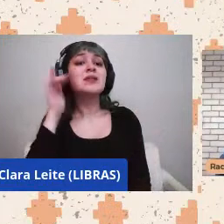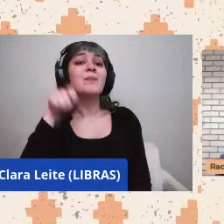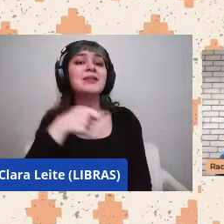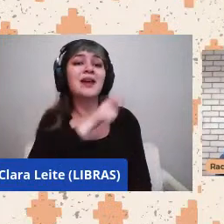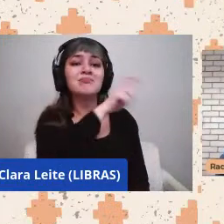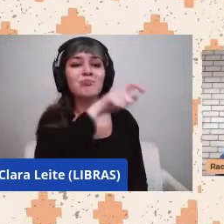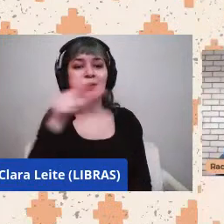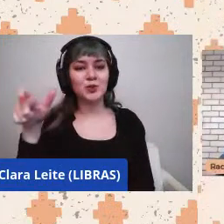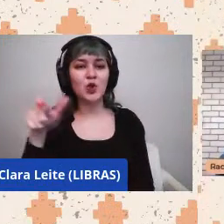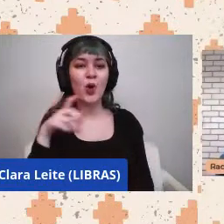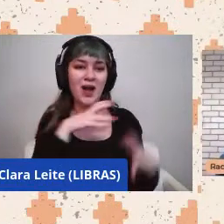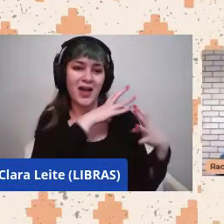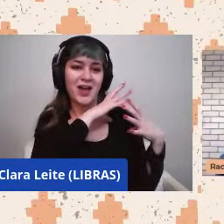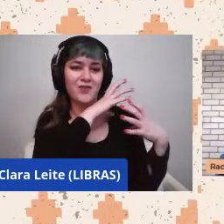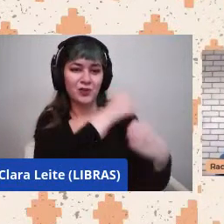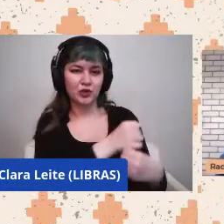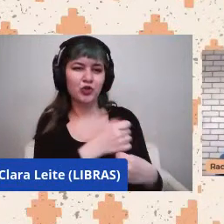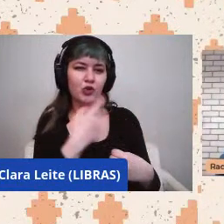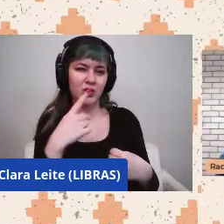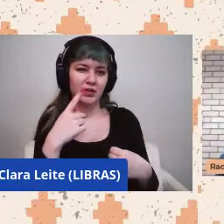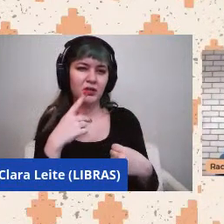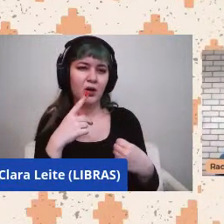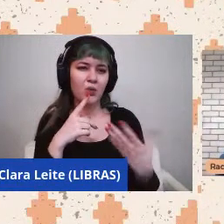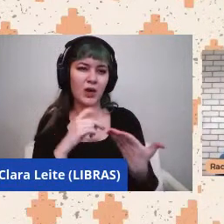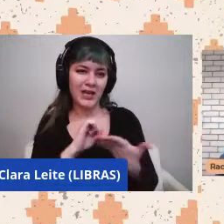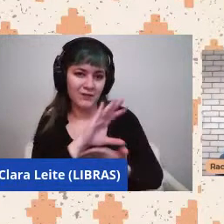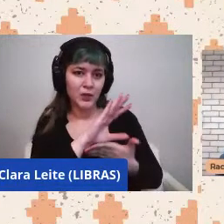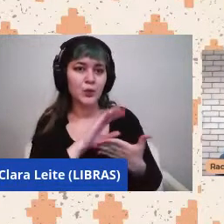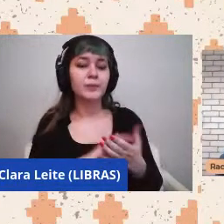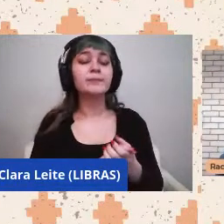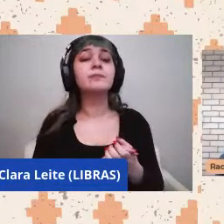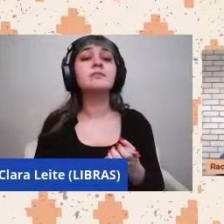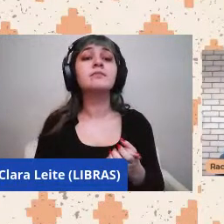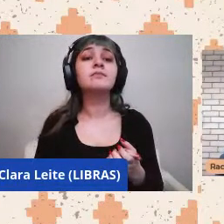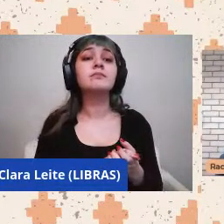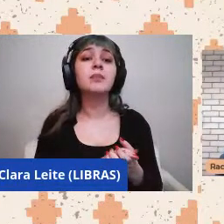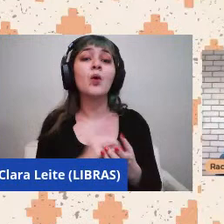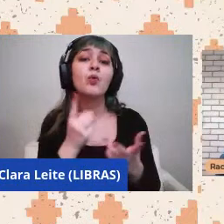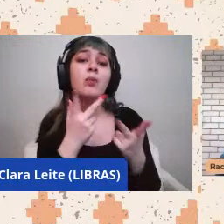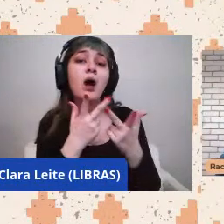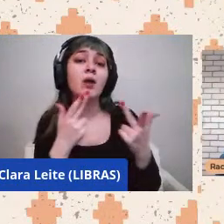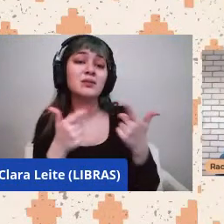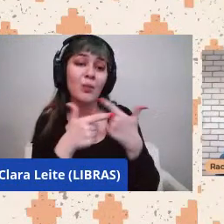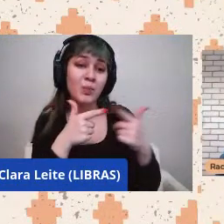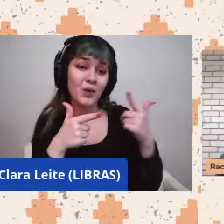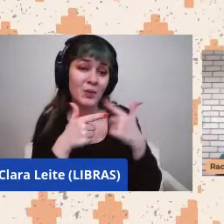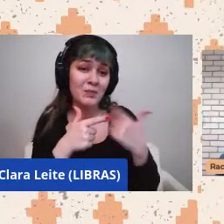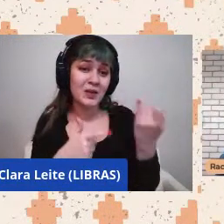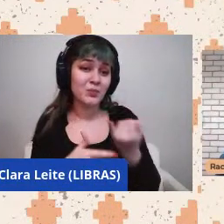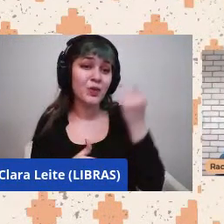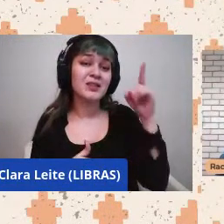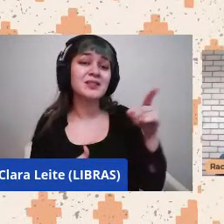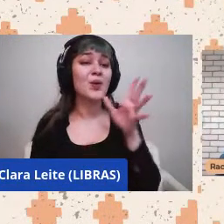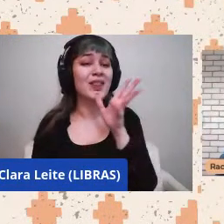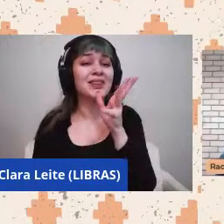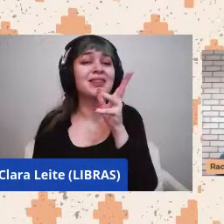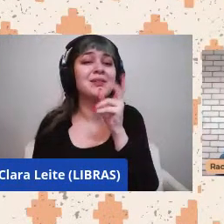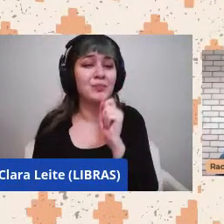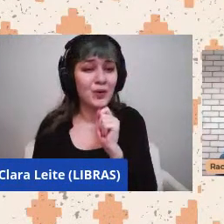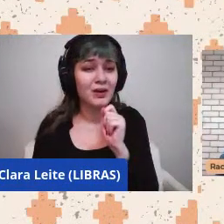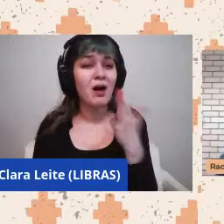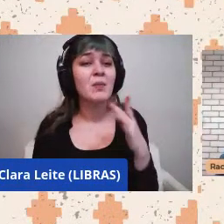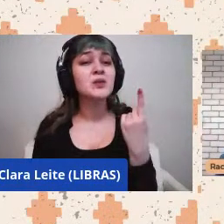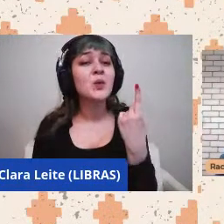reviews your submission. And then one of the kind of key issues is that this does take a long time. It takes about